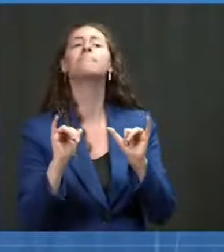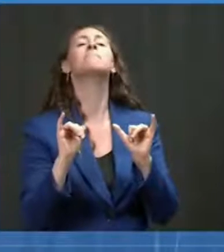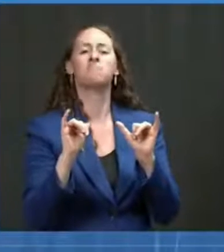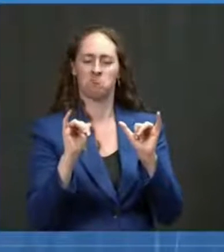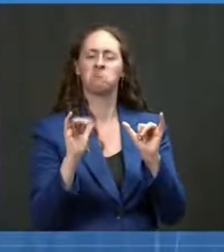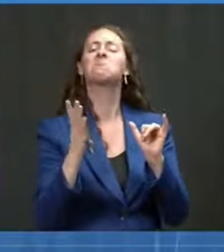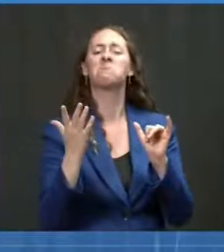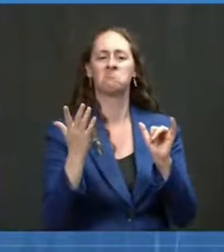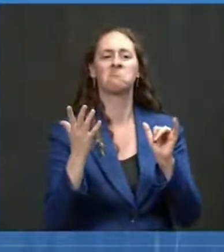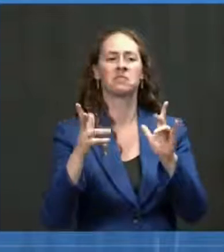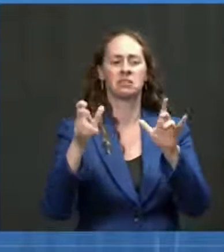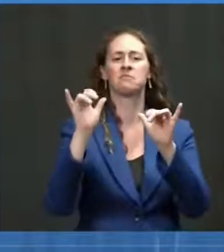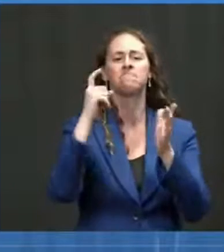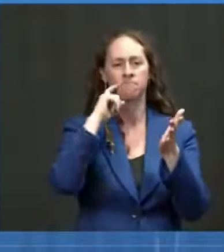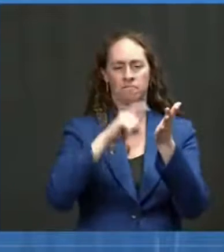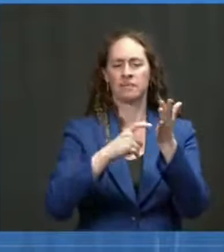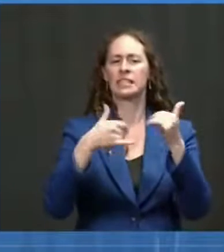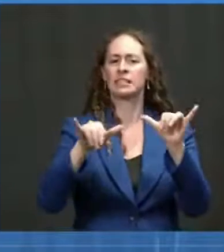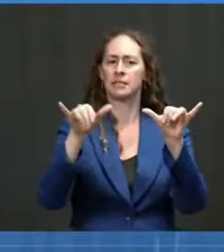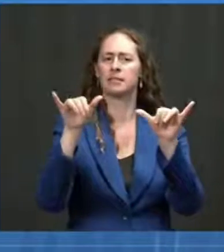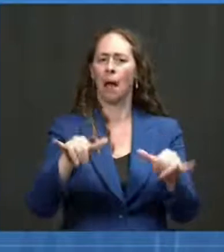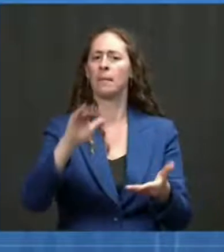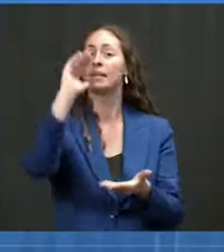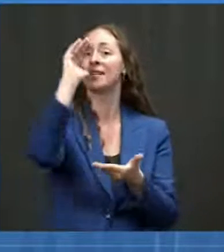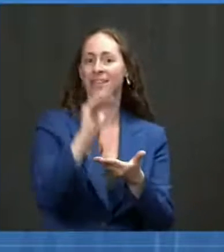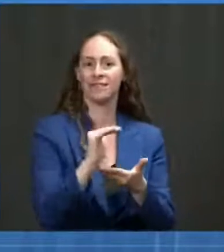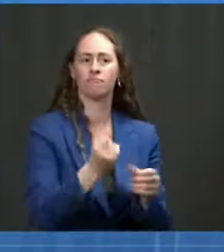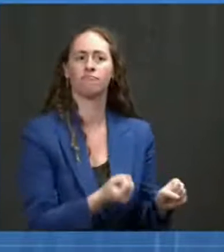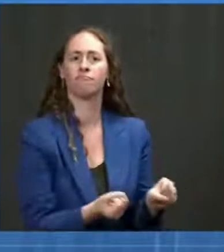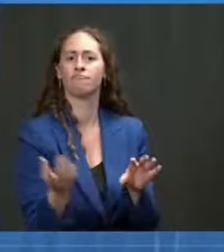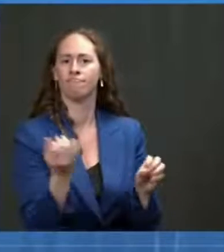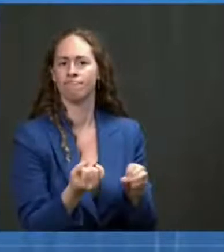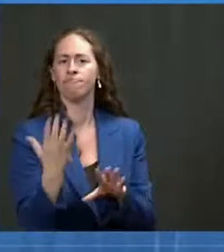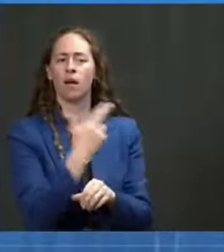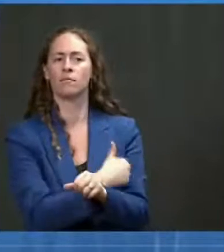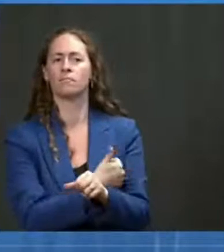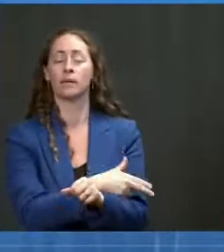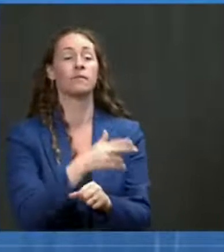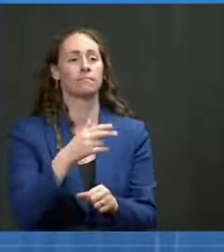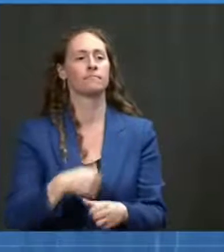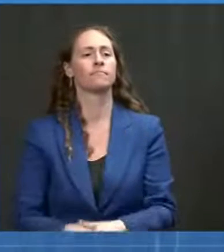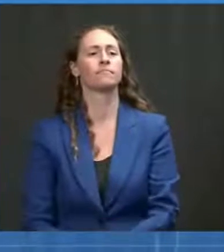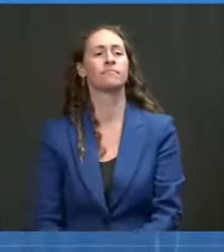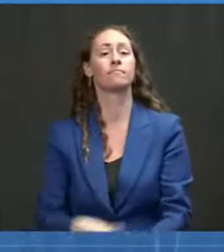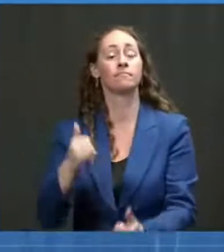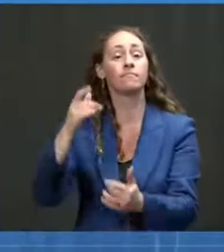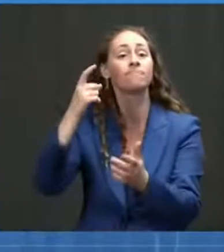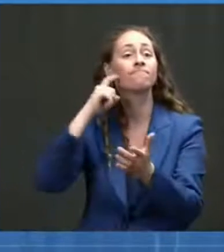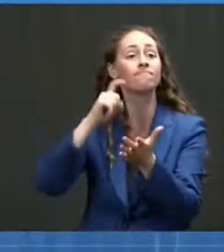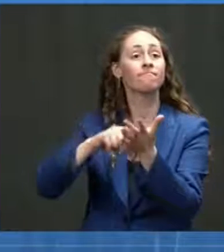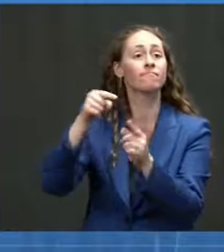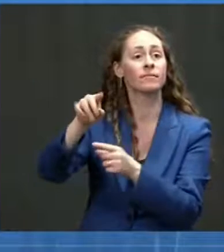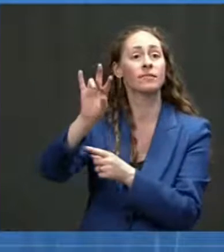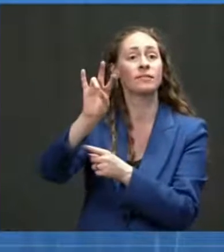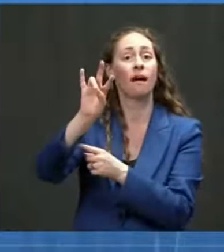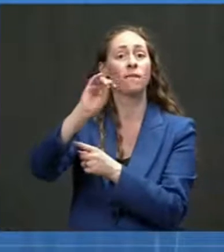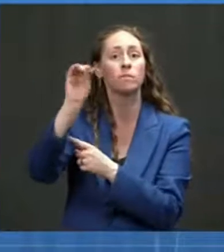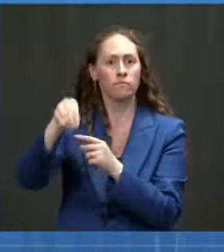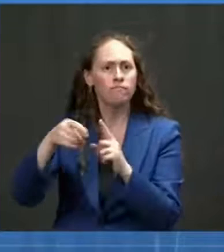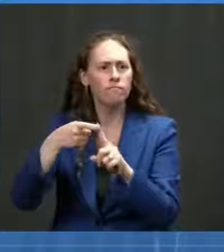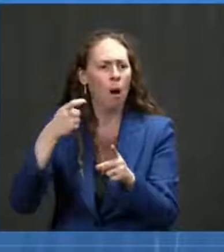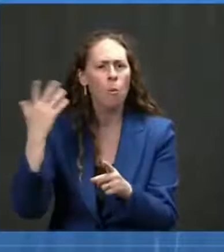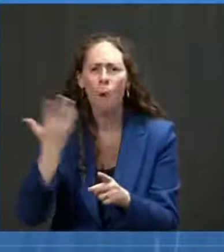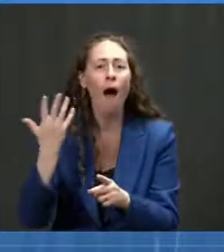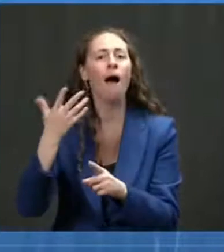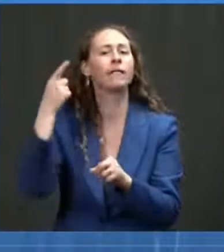this study, only about 7% of samples sequenced were the Delta variant. Taken together, these data confirm that